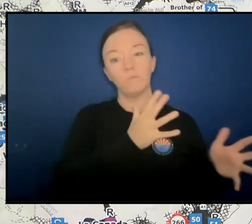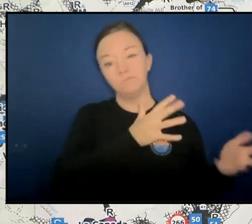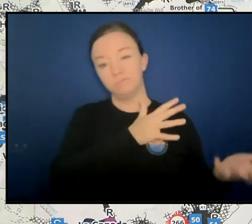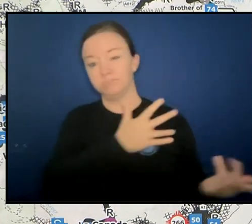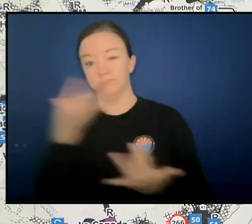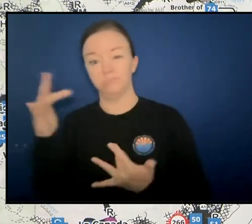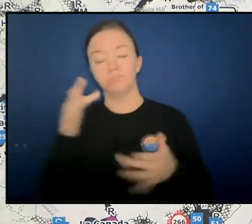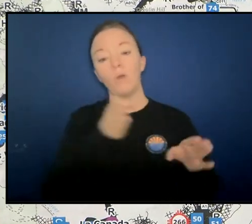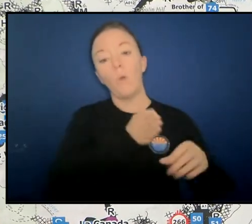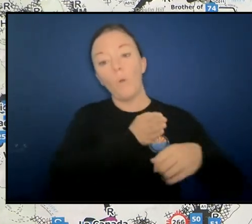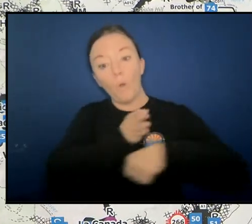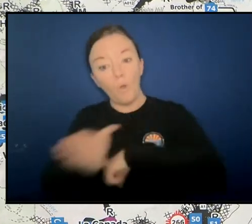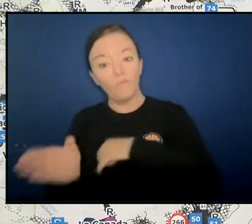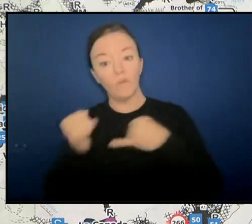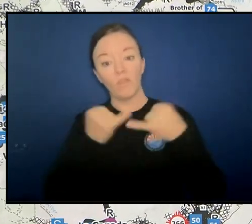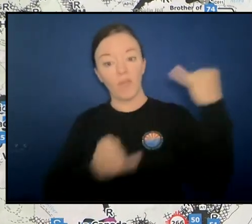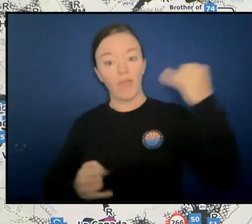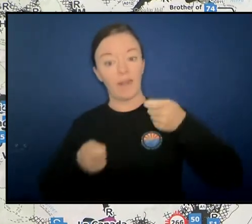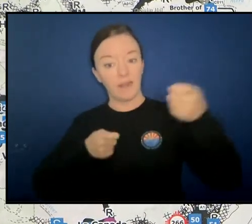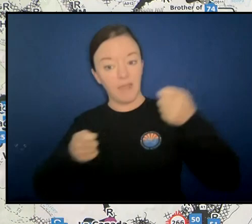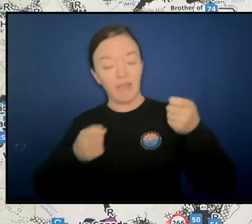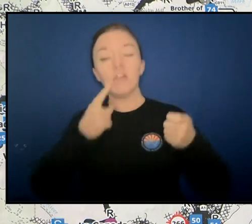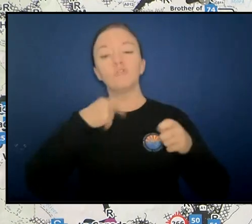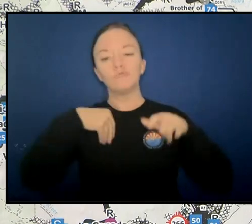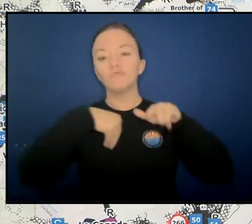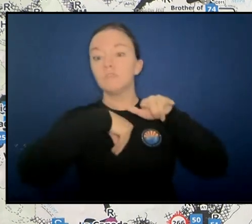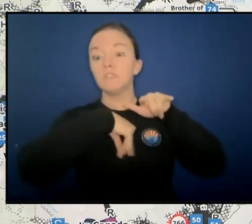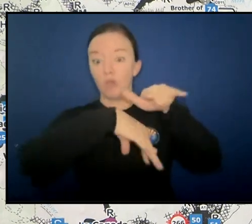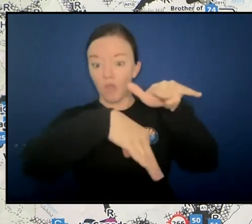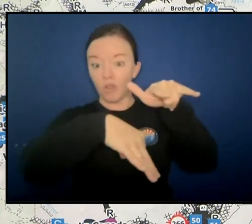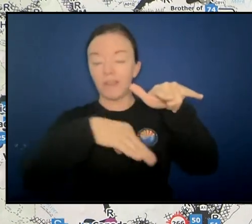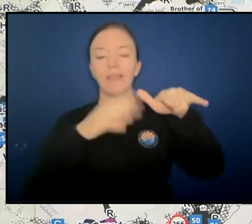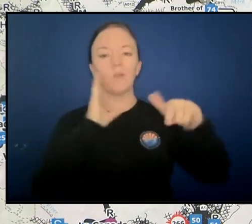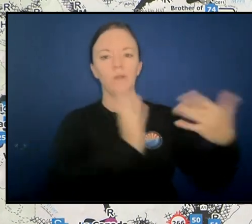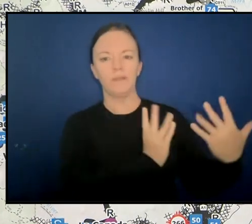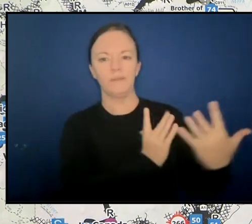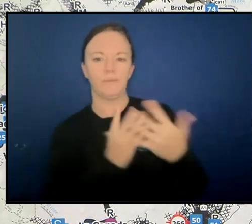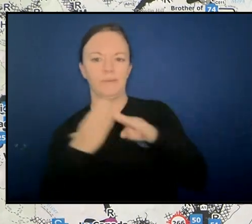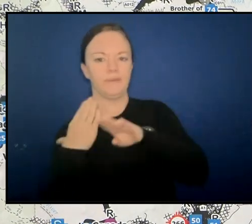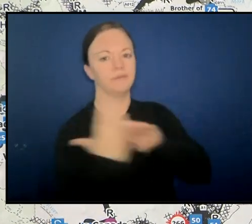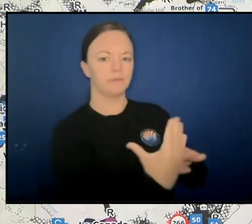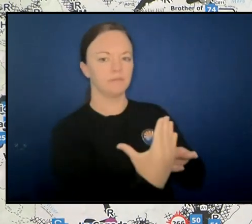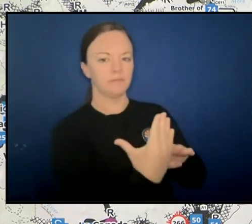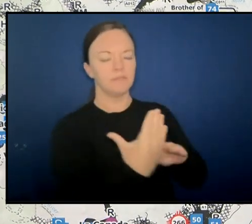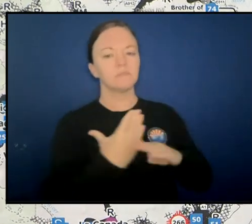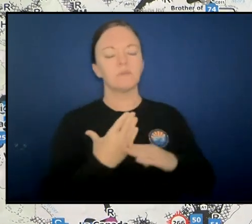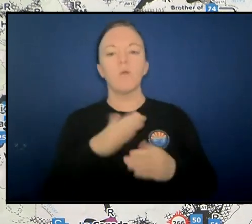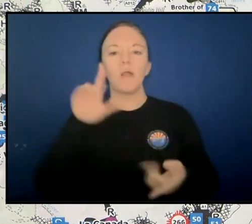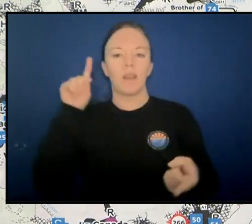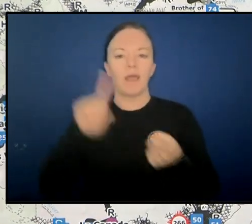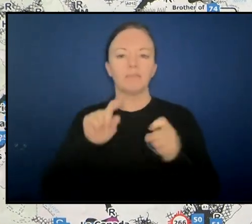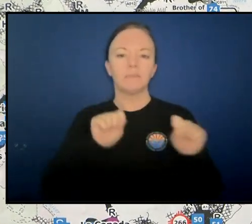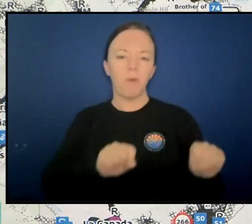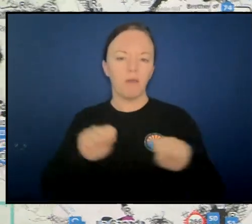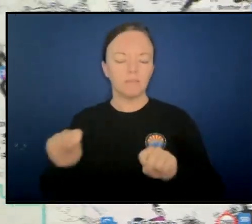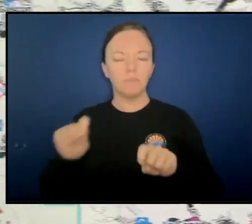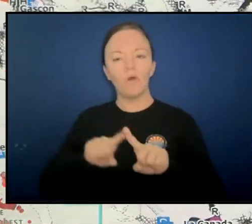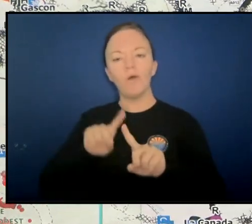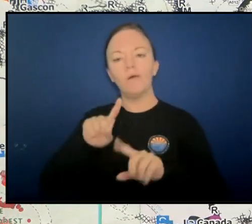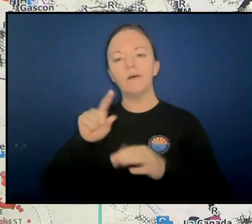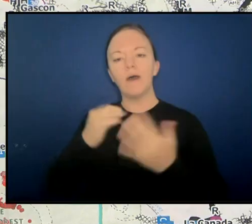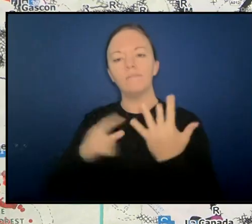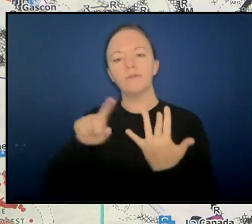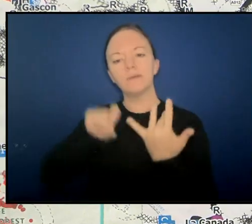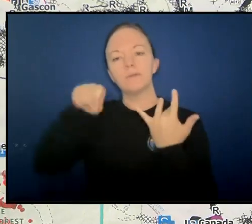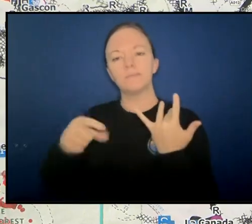able to hold that a little easier, and it would reduce the potential for spotting over that control line. So they're talking